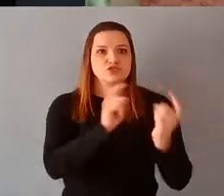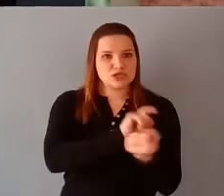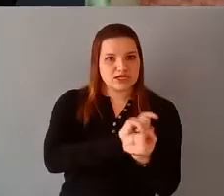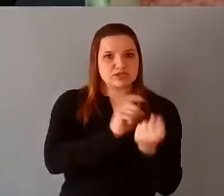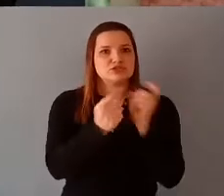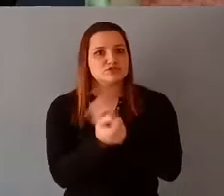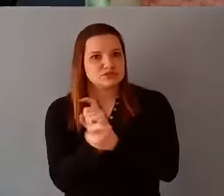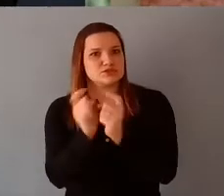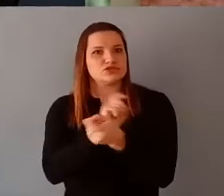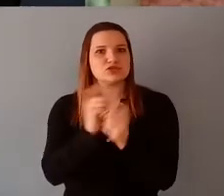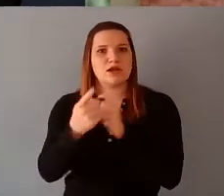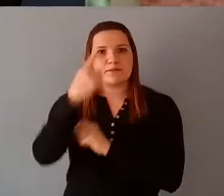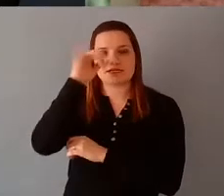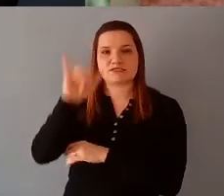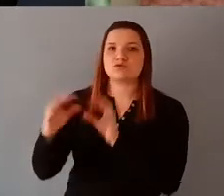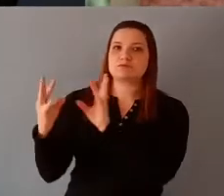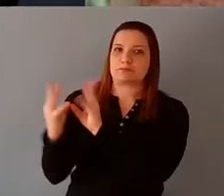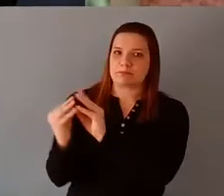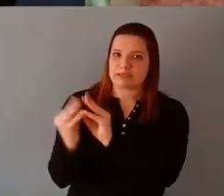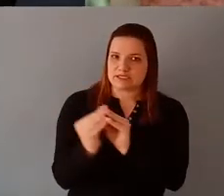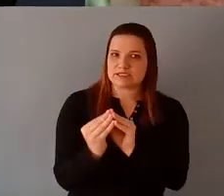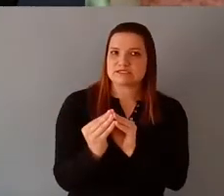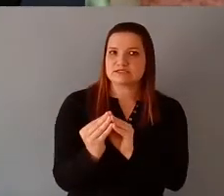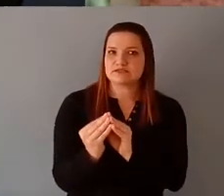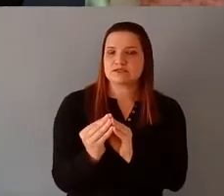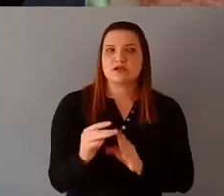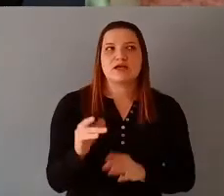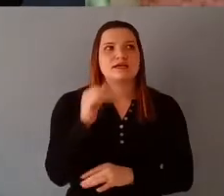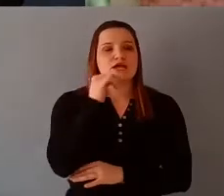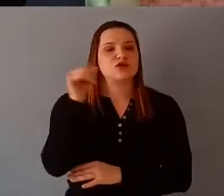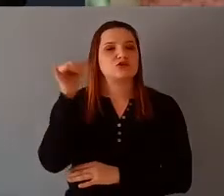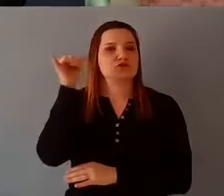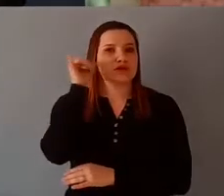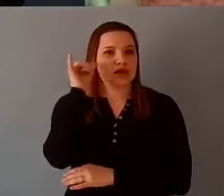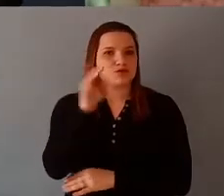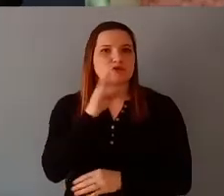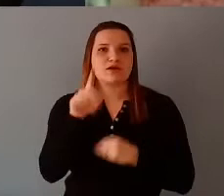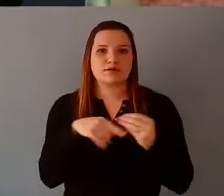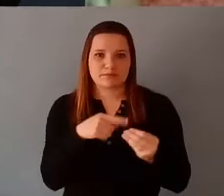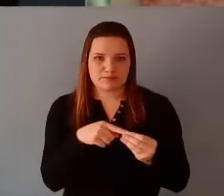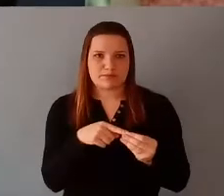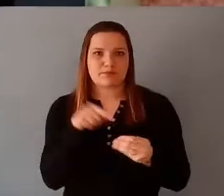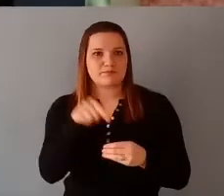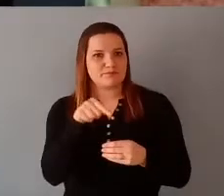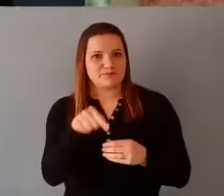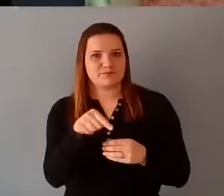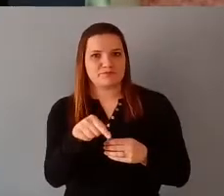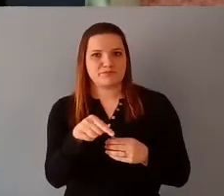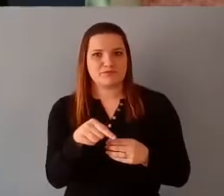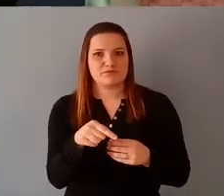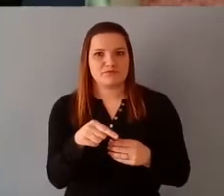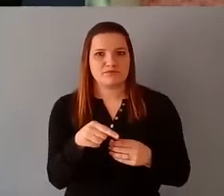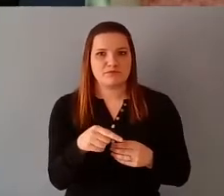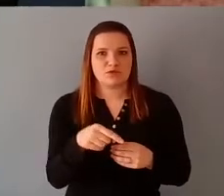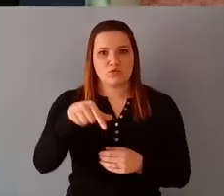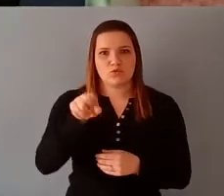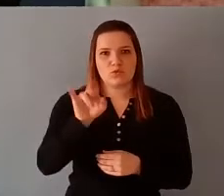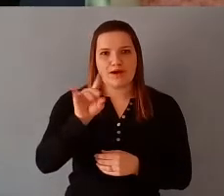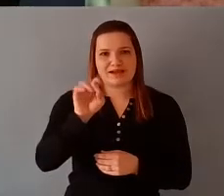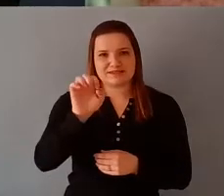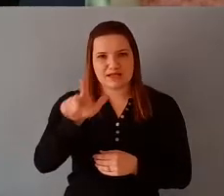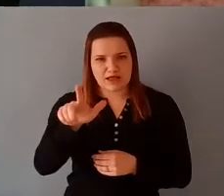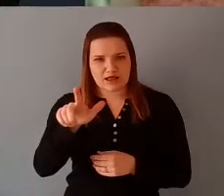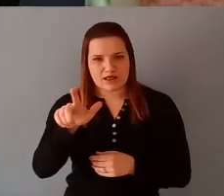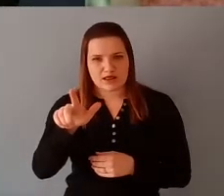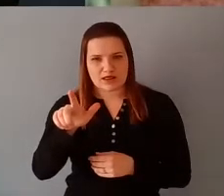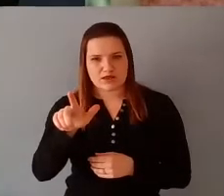from that section chief meeting. So just yesterday we talked about that, with the Quidel Sophia